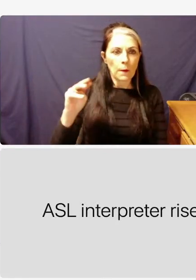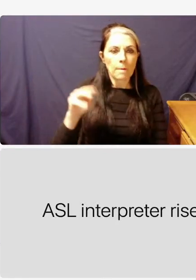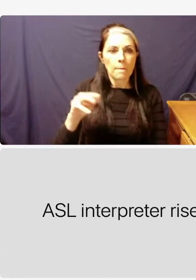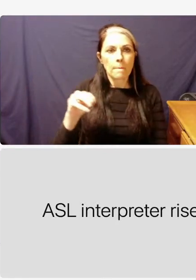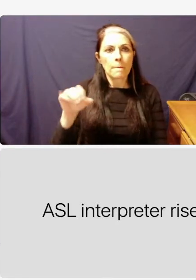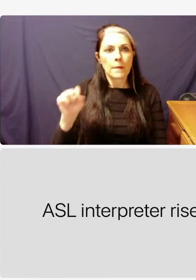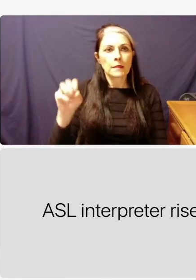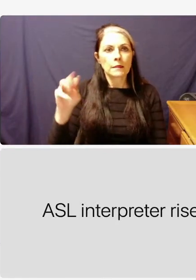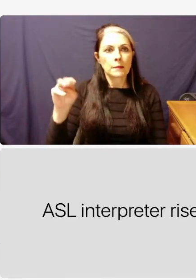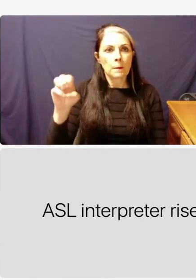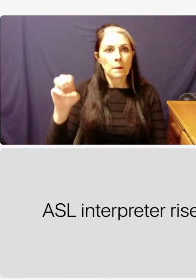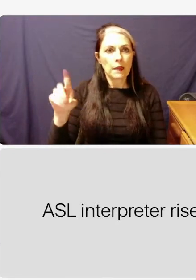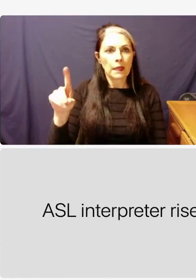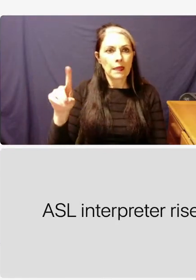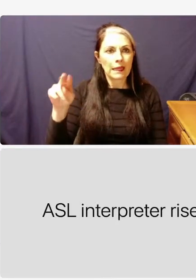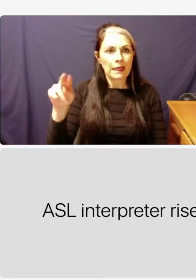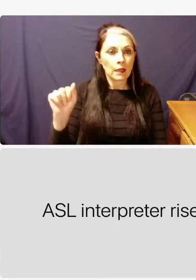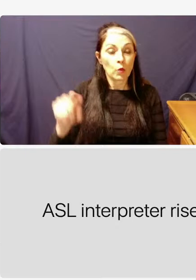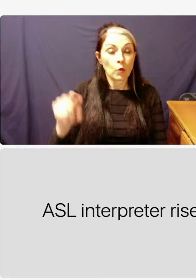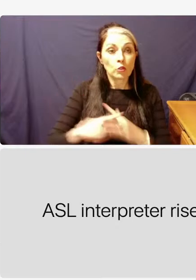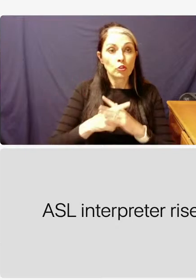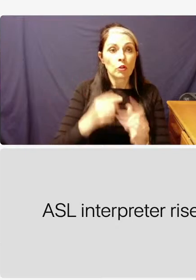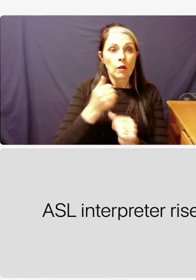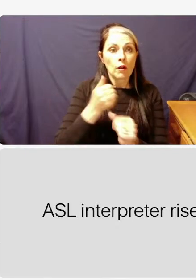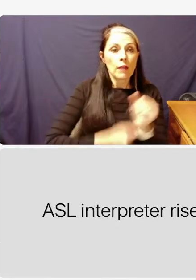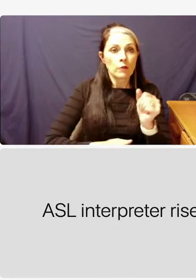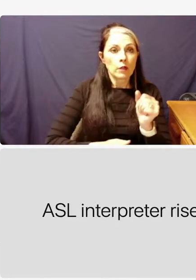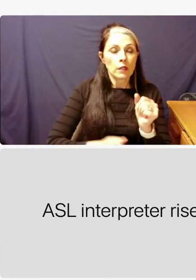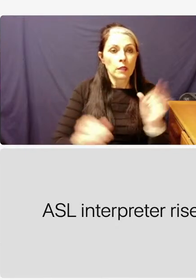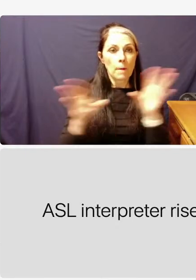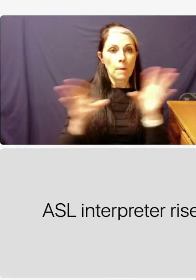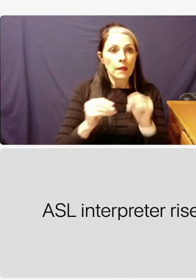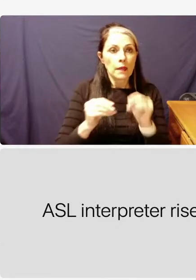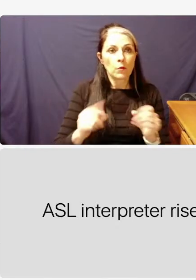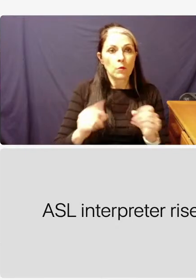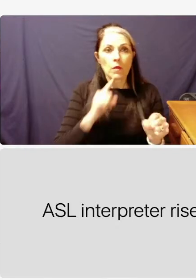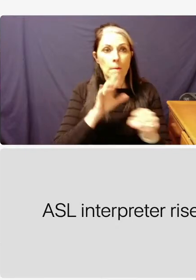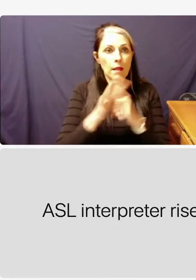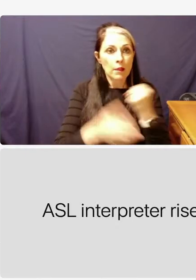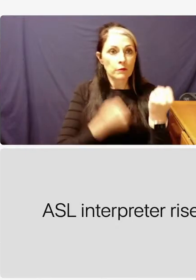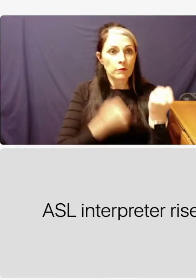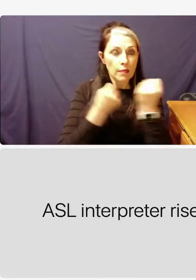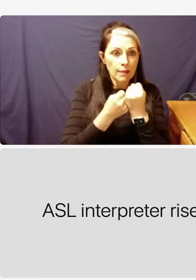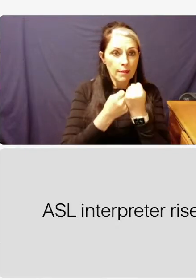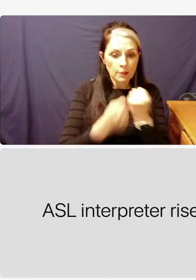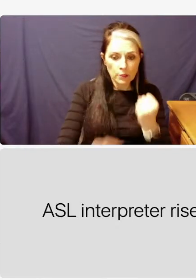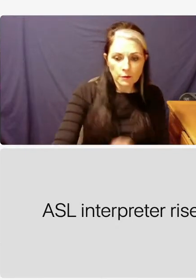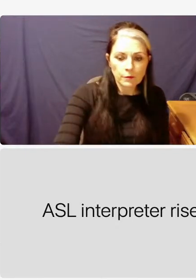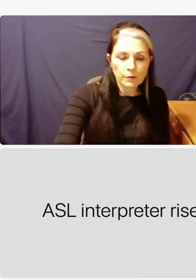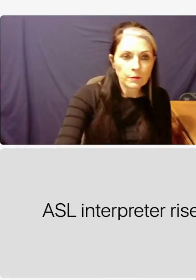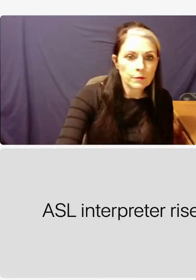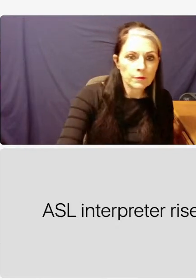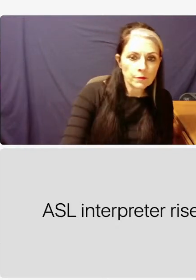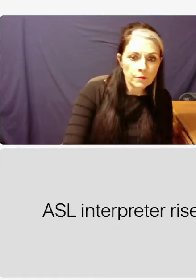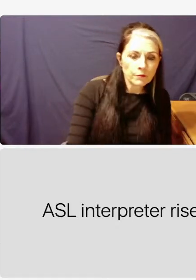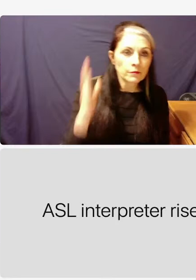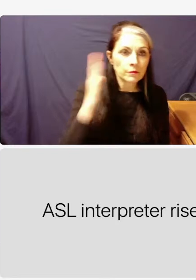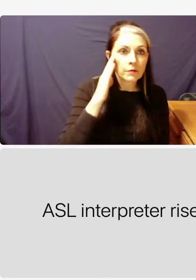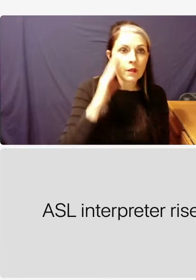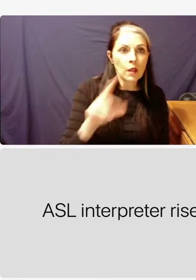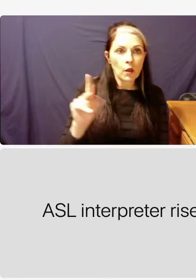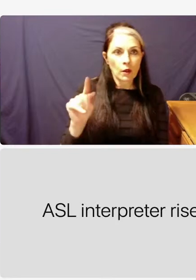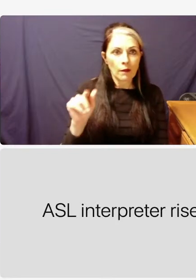allegiance i am going to i know she's working away diligently with ms katie orloff our communications director would you please lead us in the pledge of